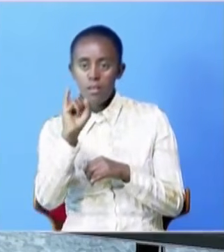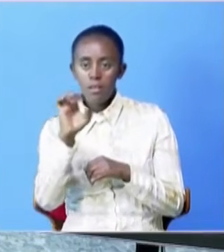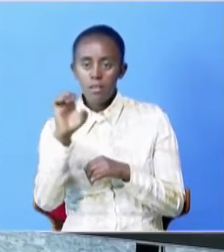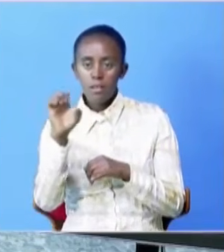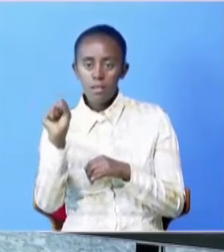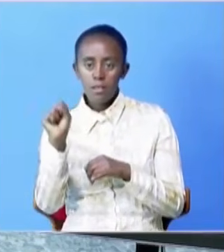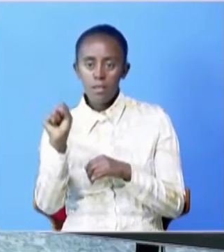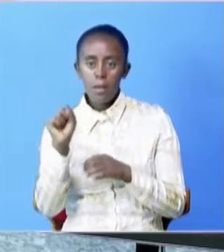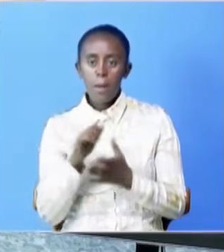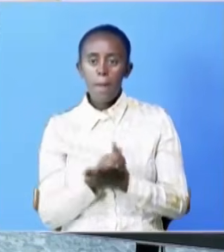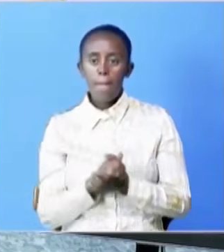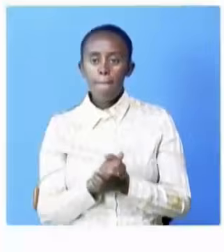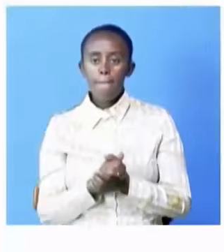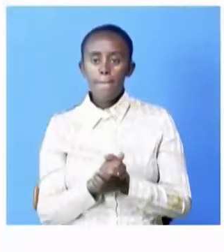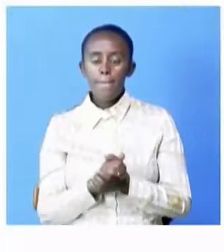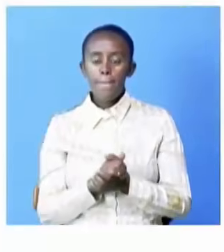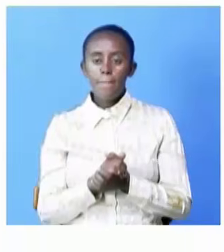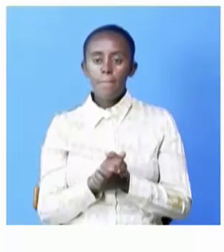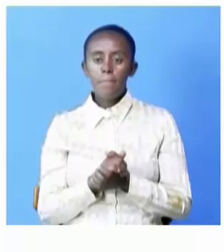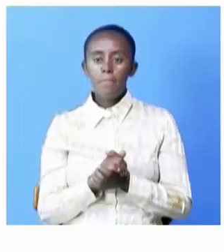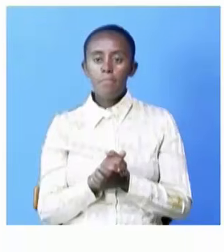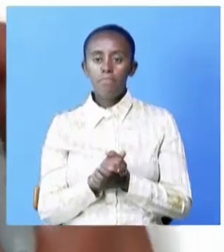with IES.